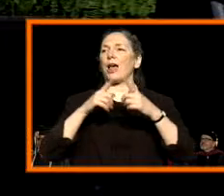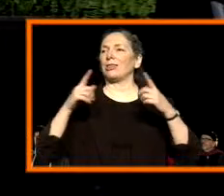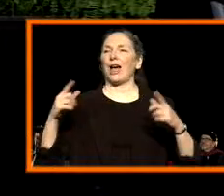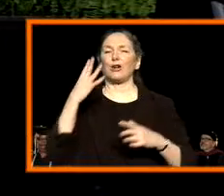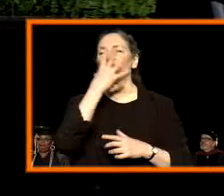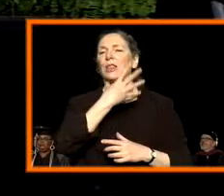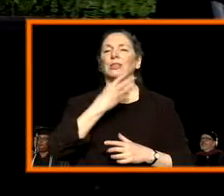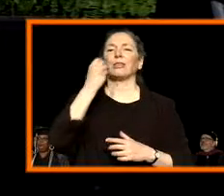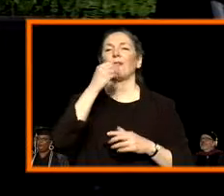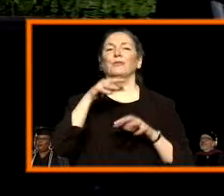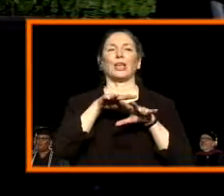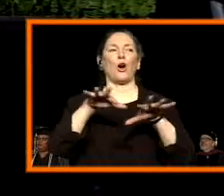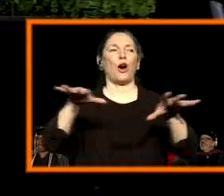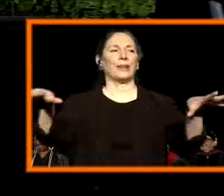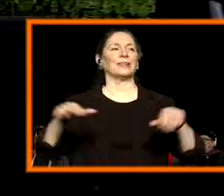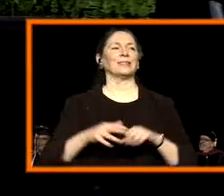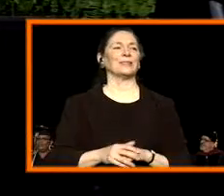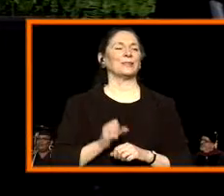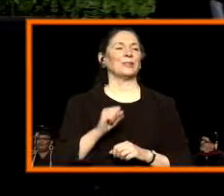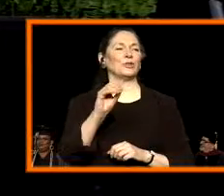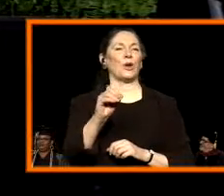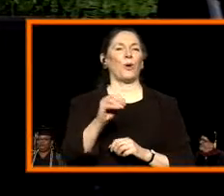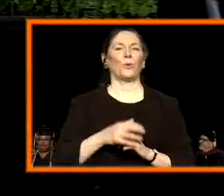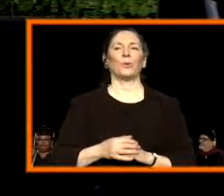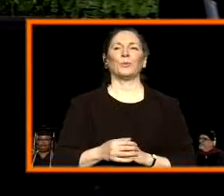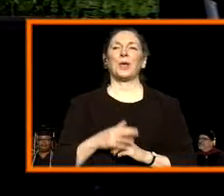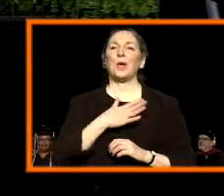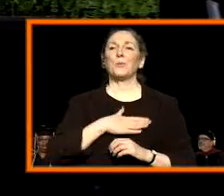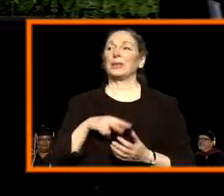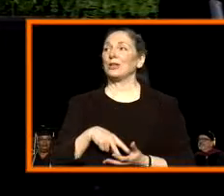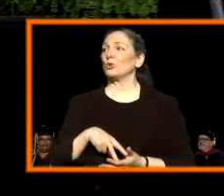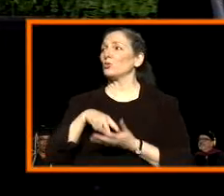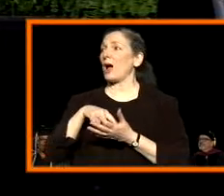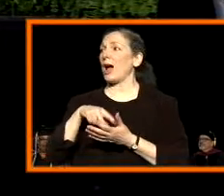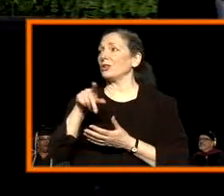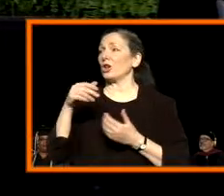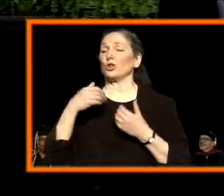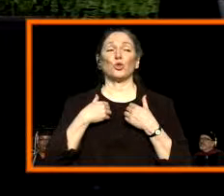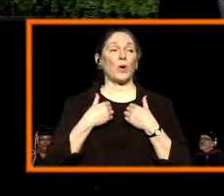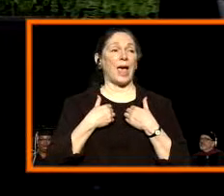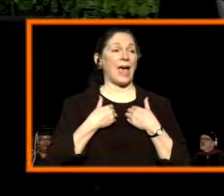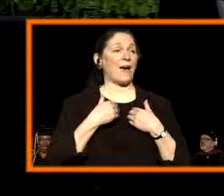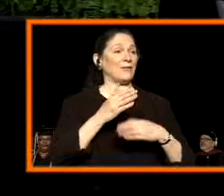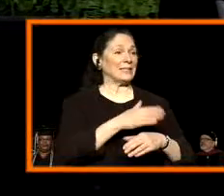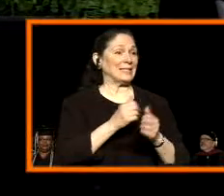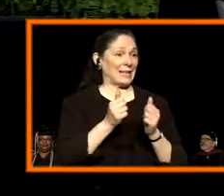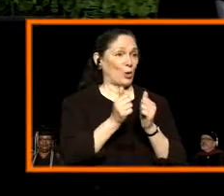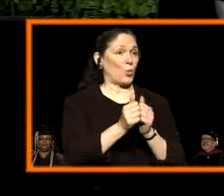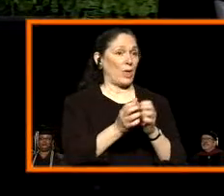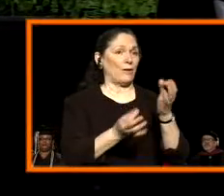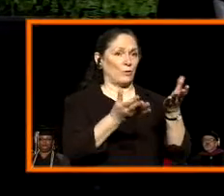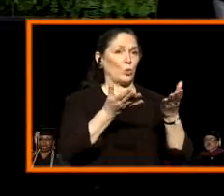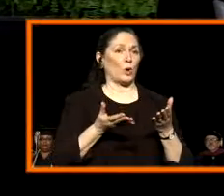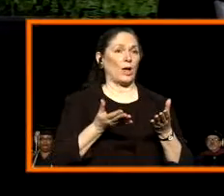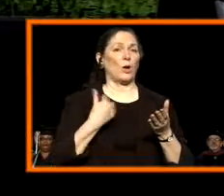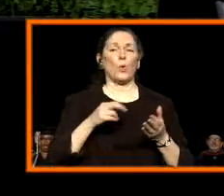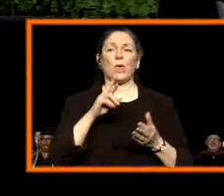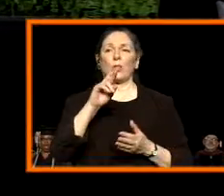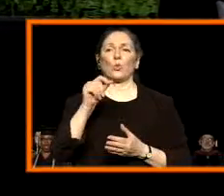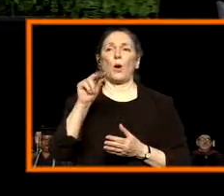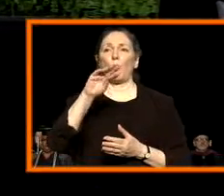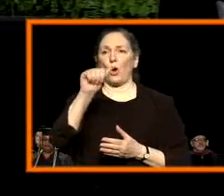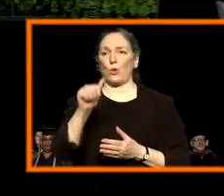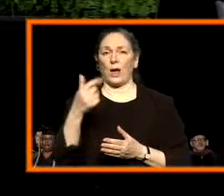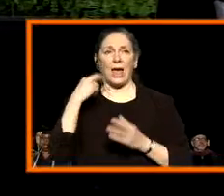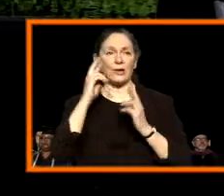lovely audience. So, please rise, and you have, and sing along, if you would, with Ramona,